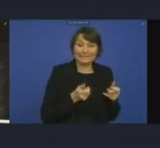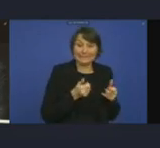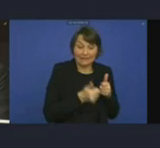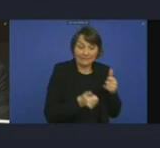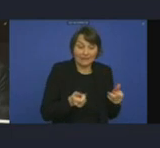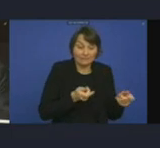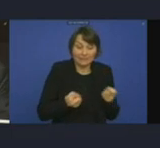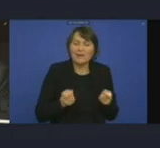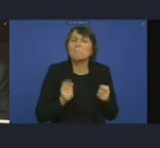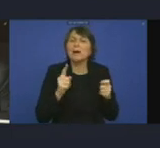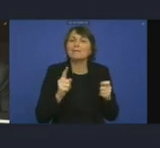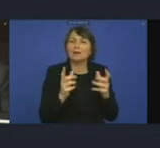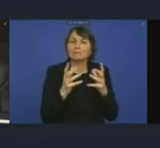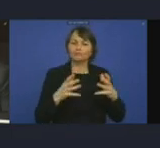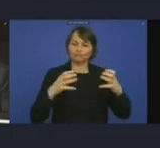you have